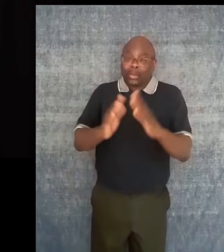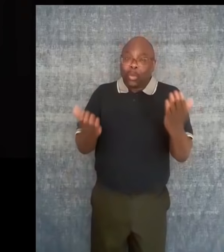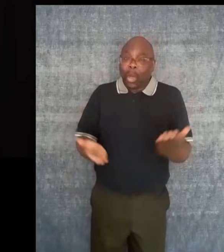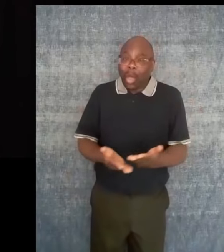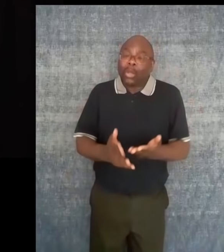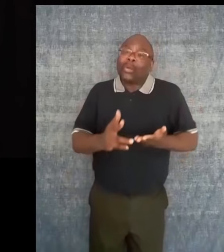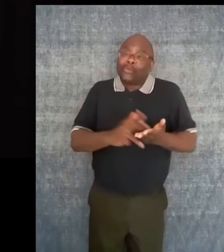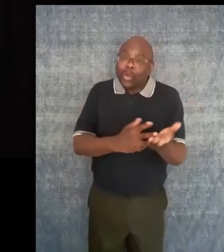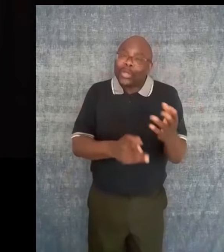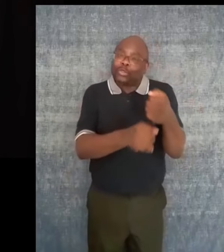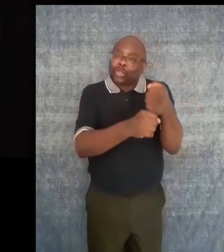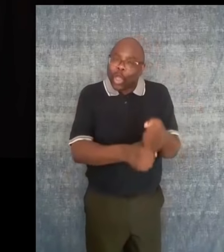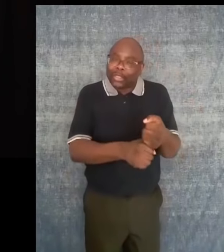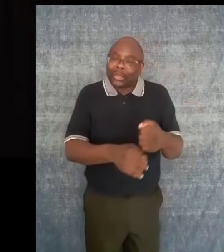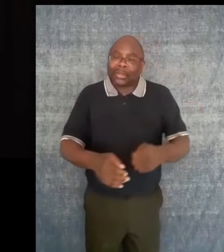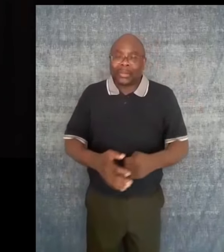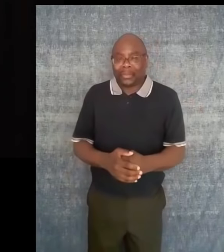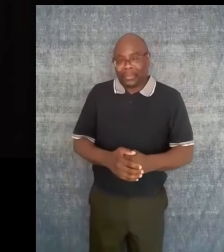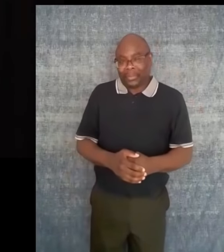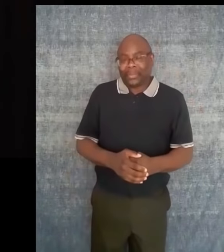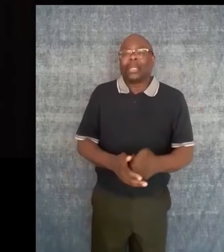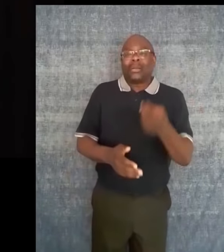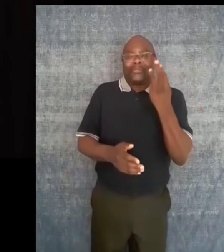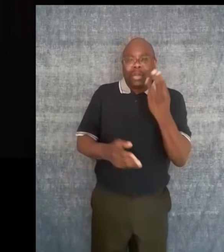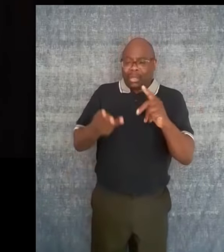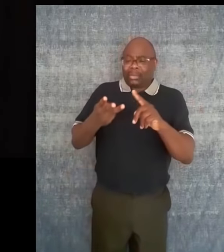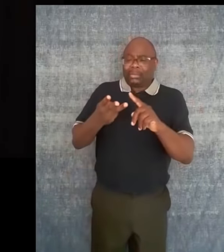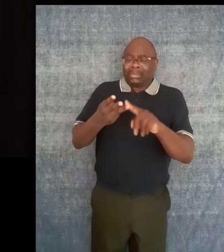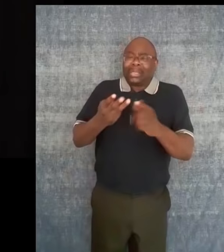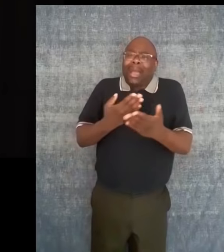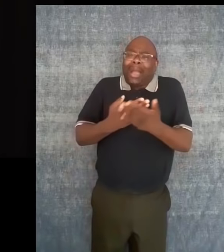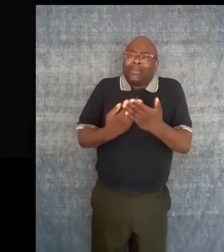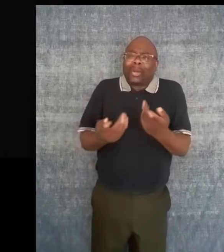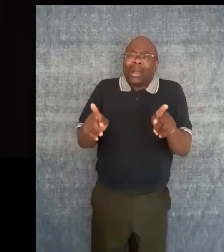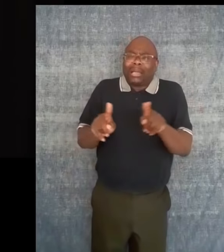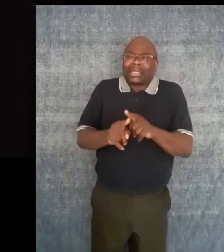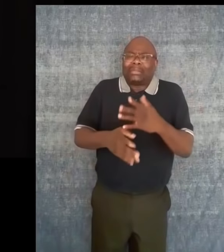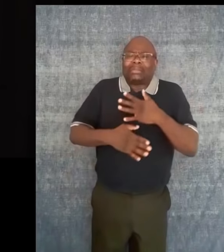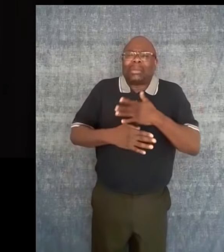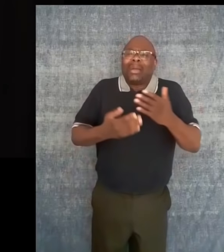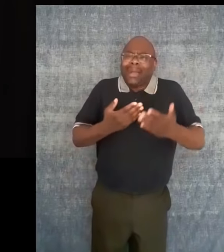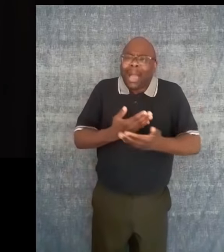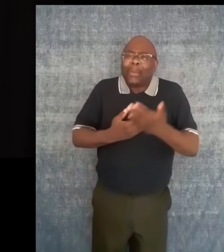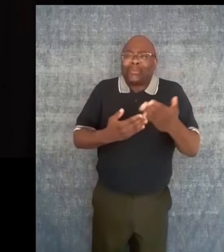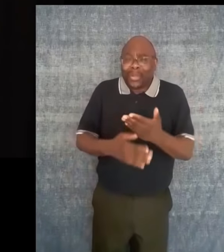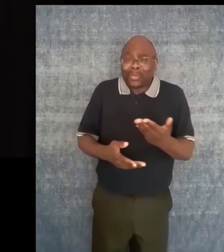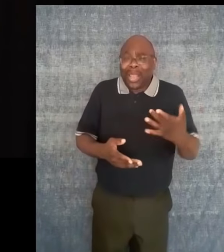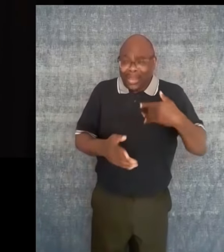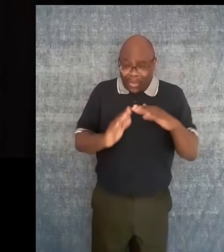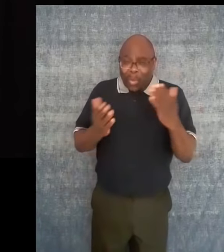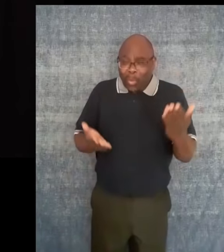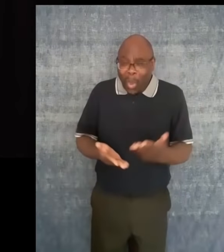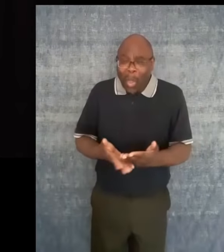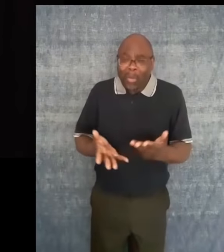world through his church. And thirdly, God comforts us in our sorrows. We do live in a world